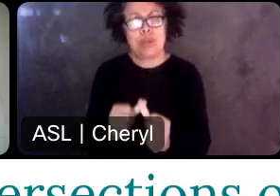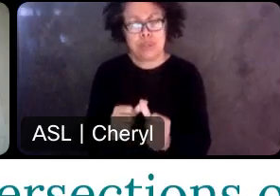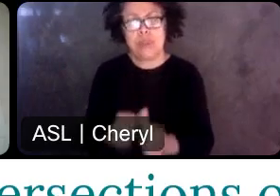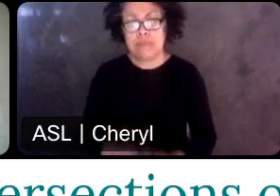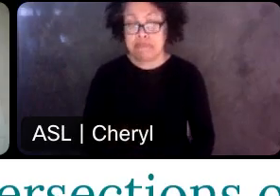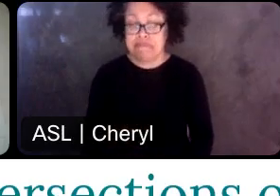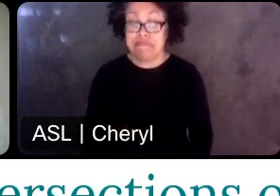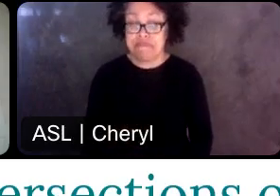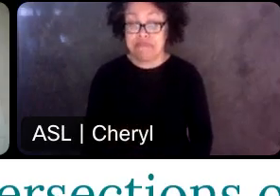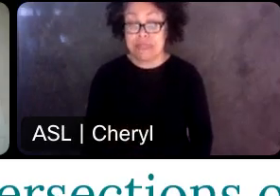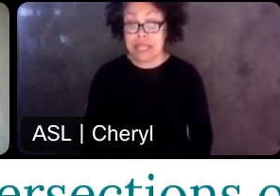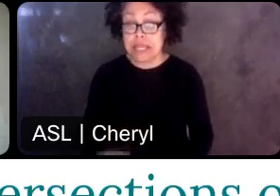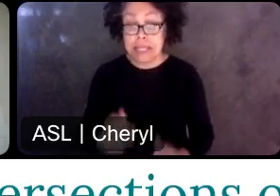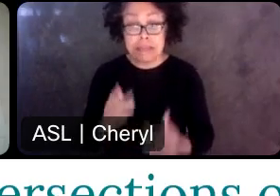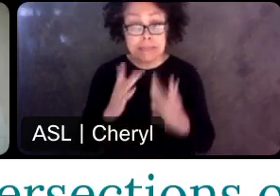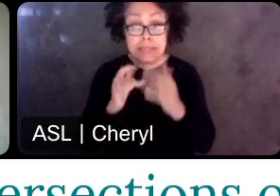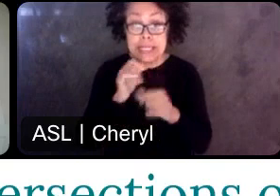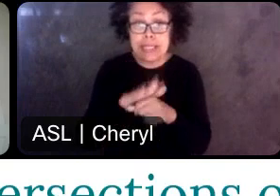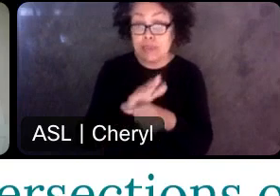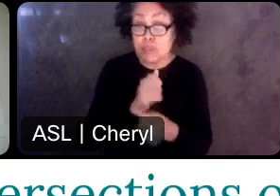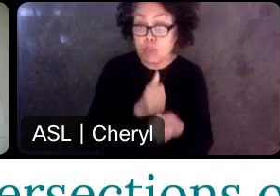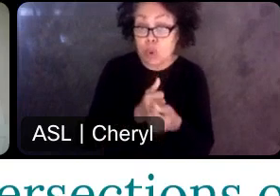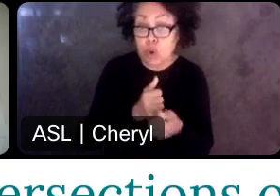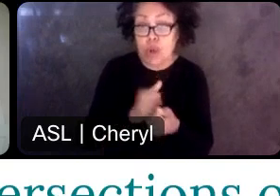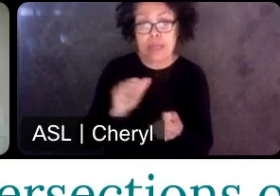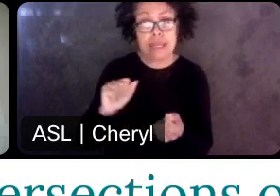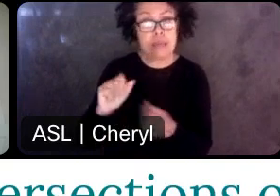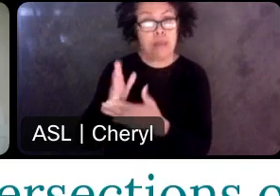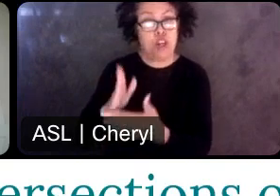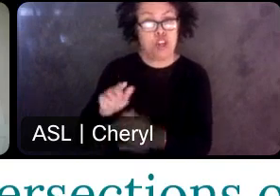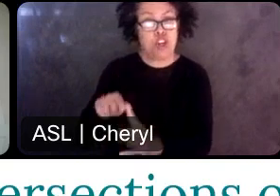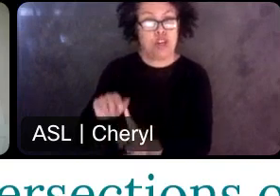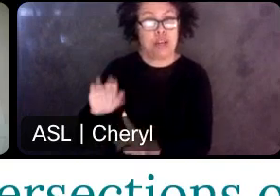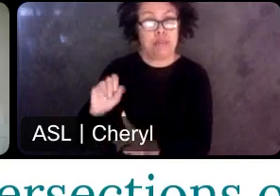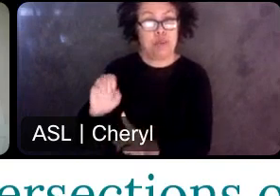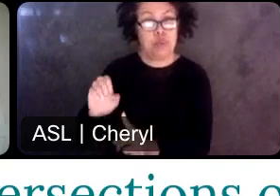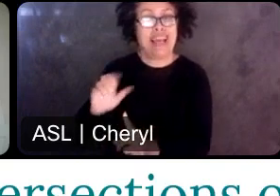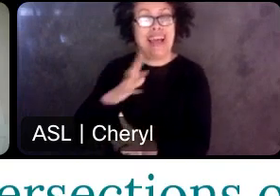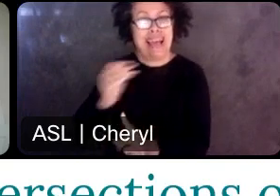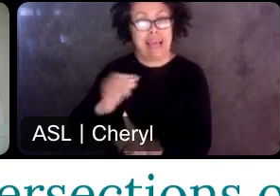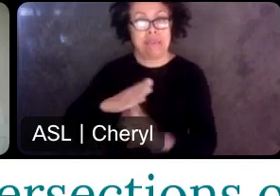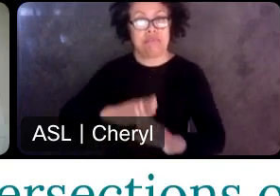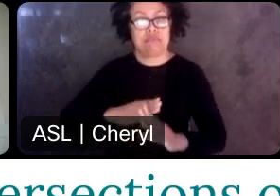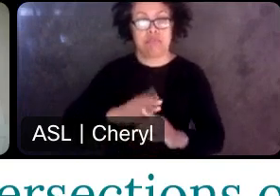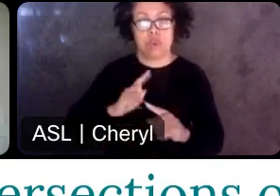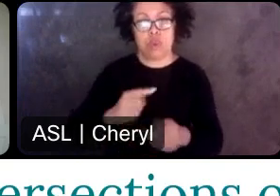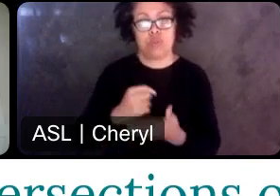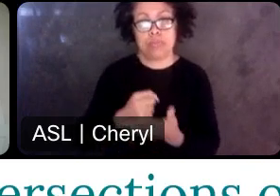And we see a lack of support from the abusive partner, making it difficult for them to get treatment.